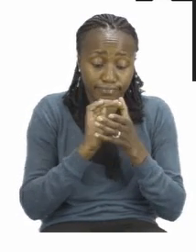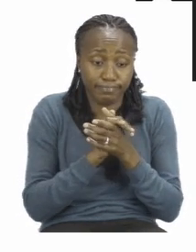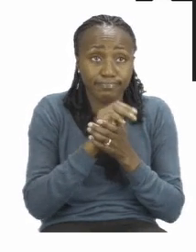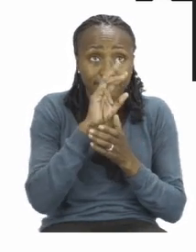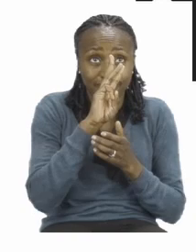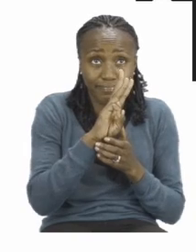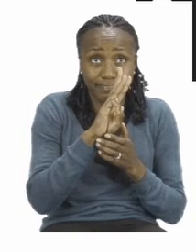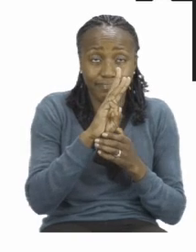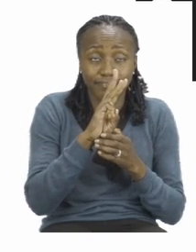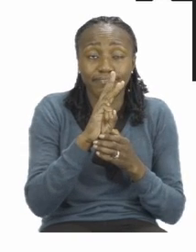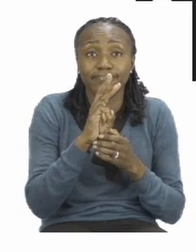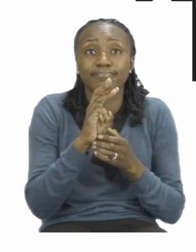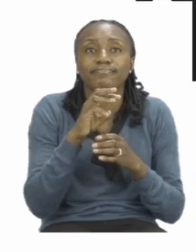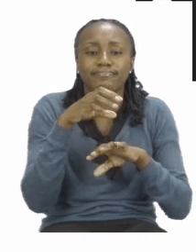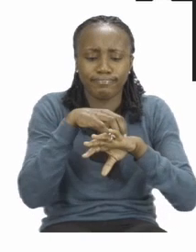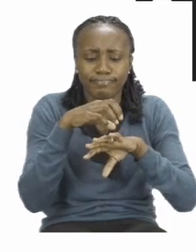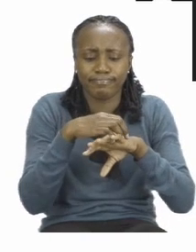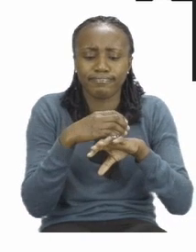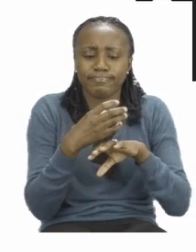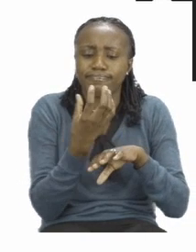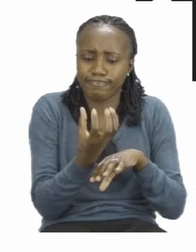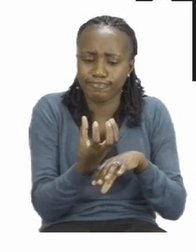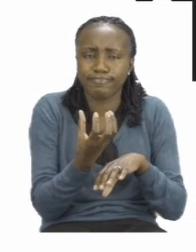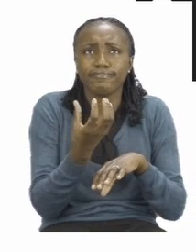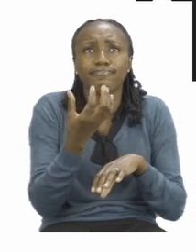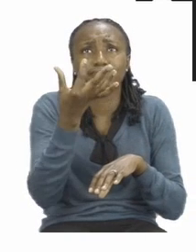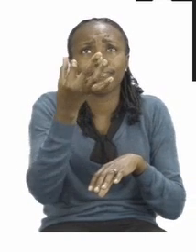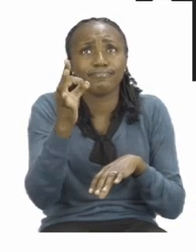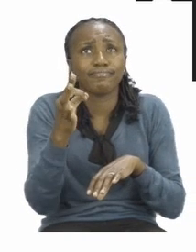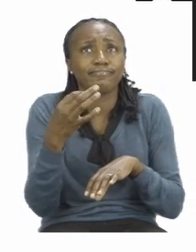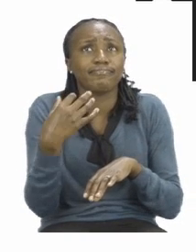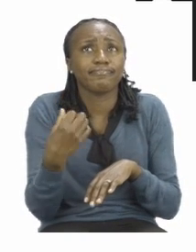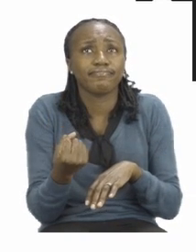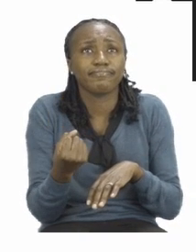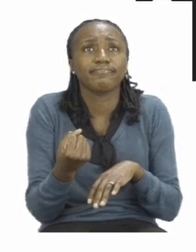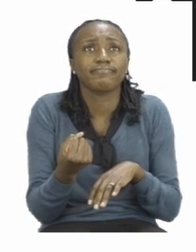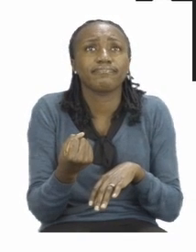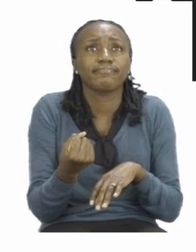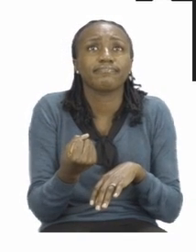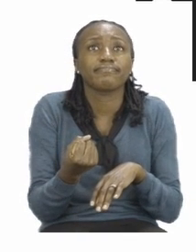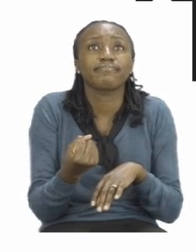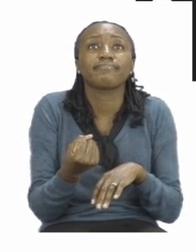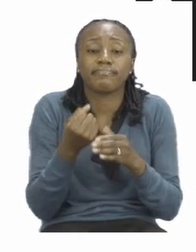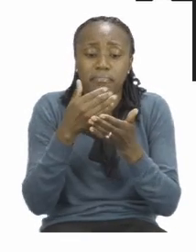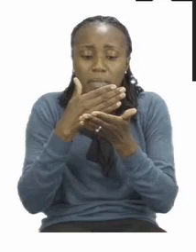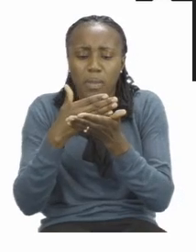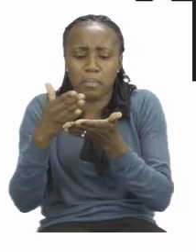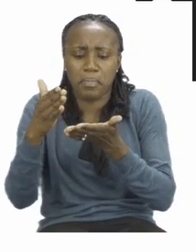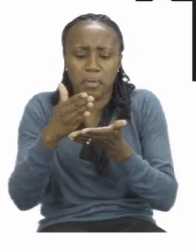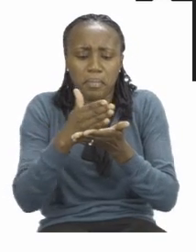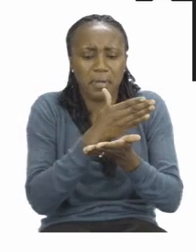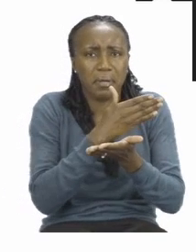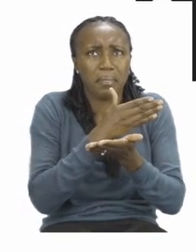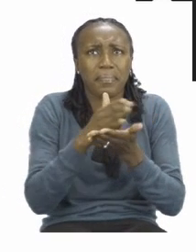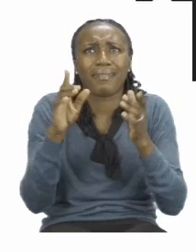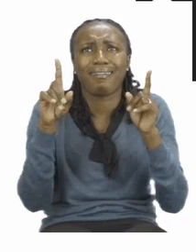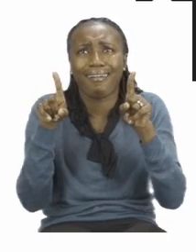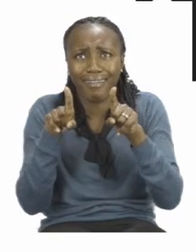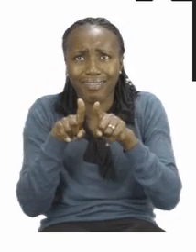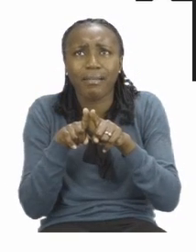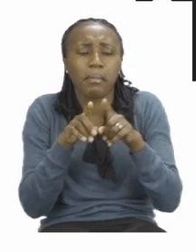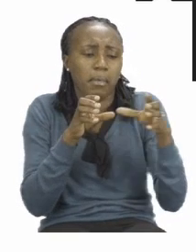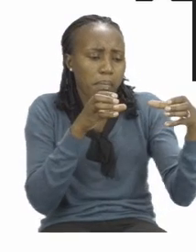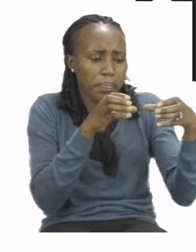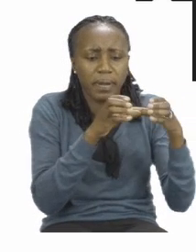3 friends have 9 cupcakes. If they share it equally